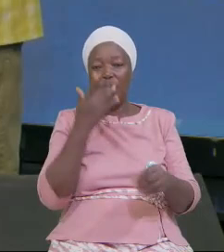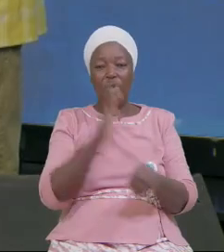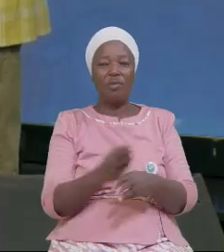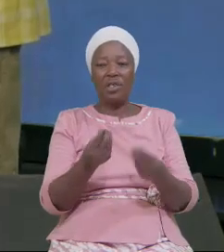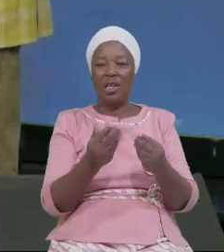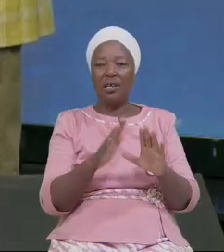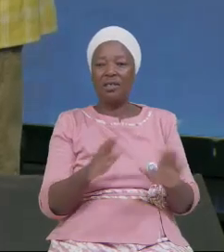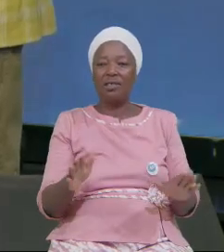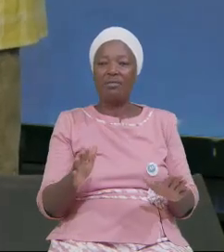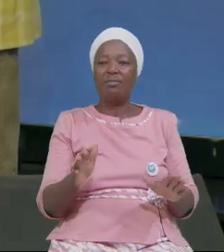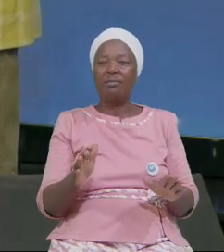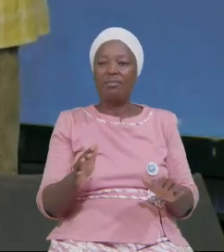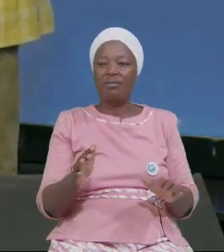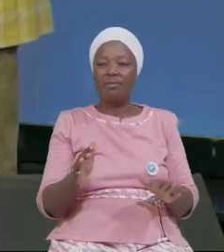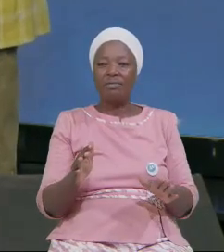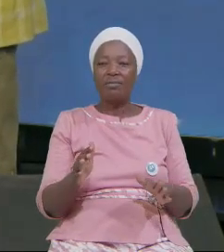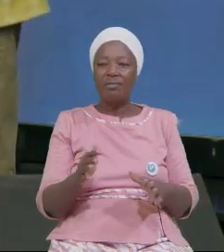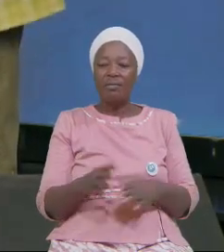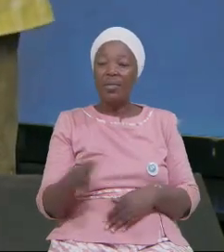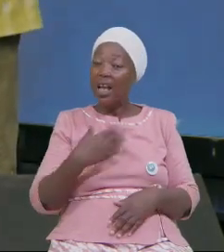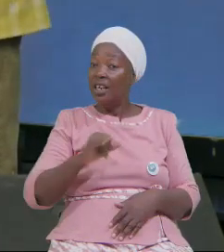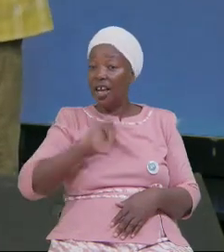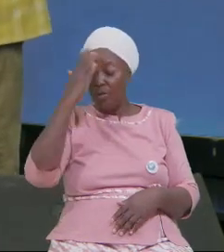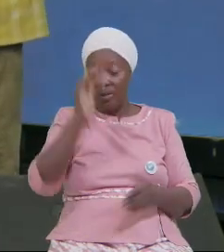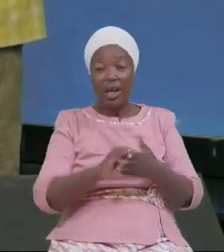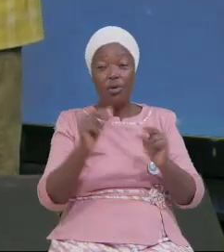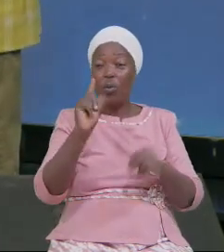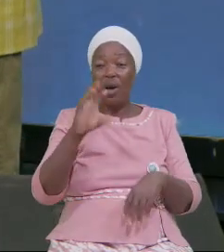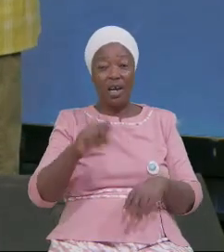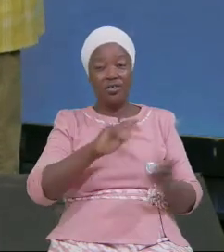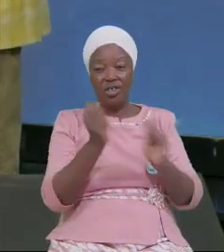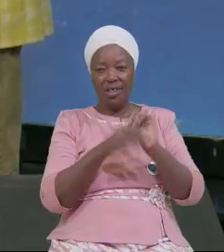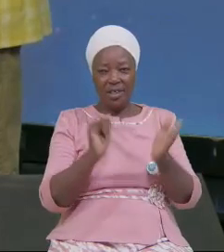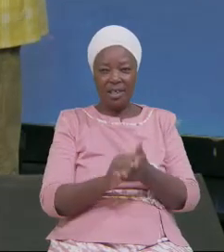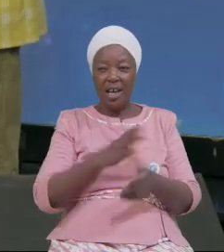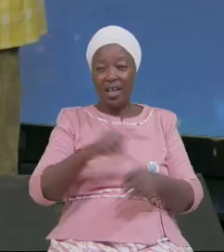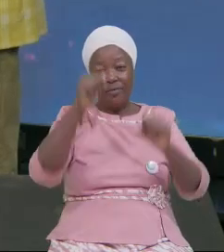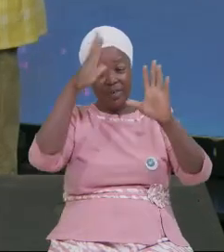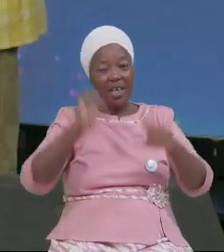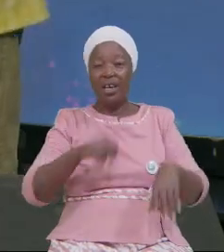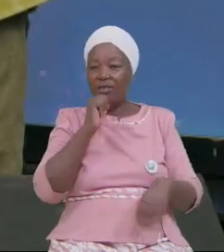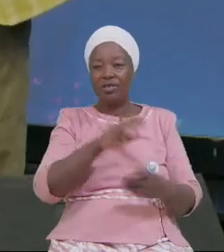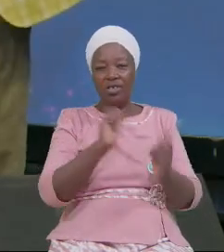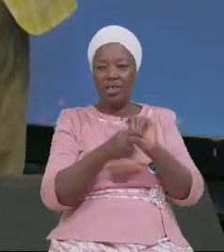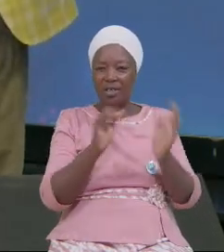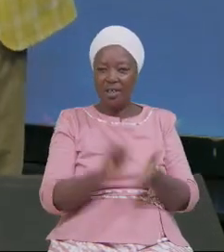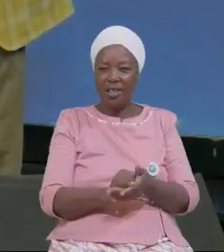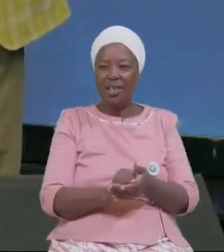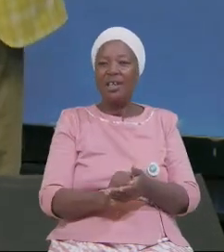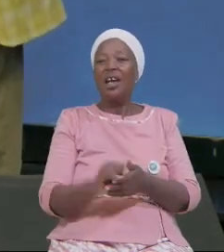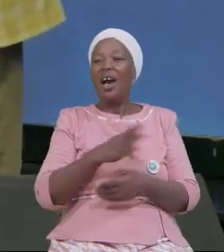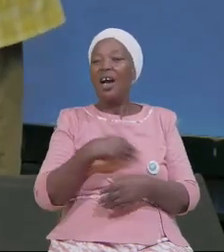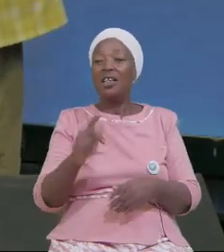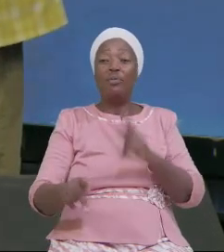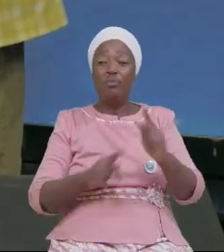angel could change that. And the Father will not change that. And the people